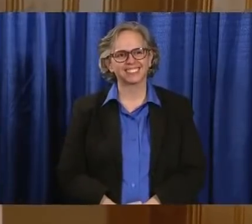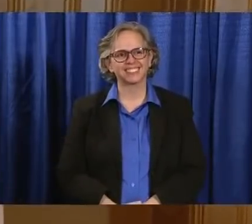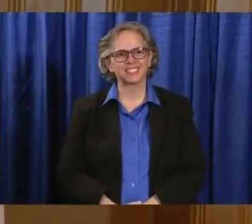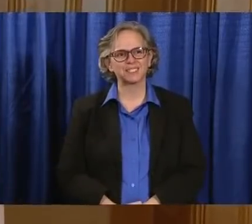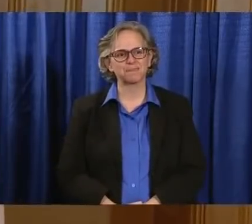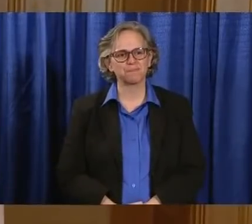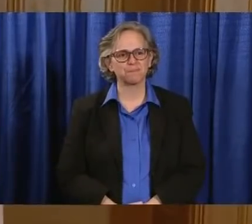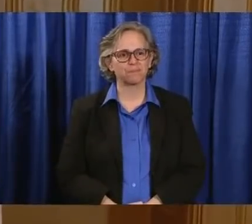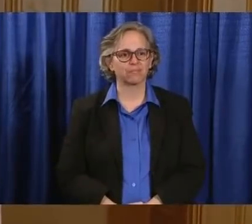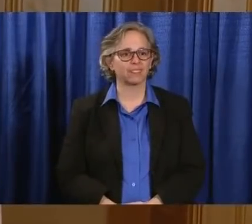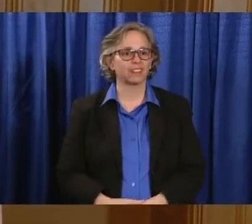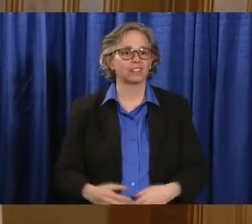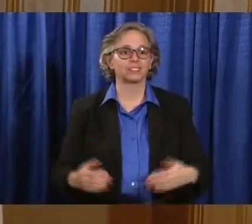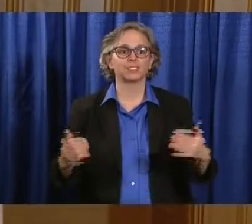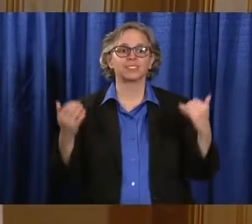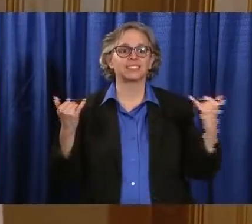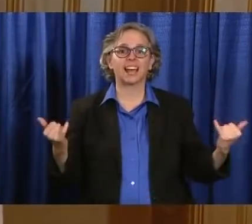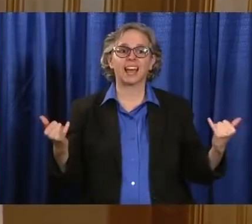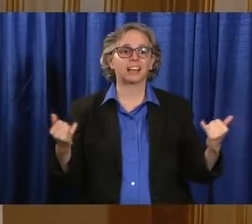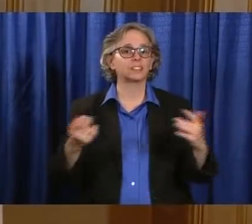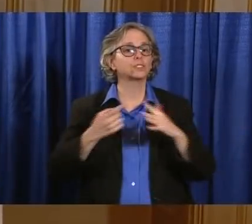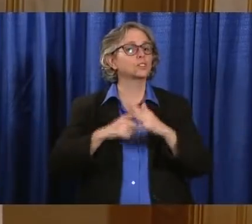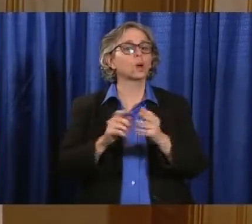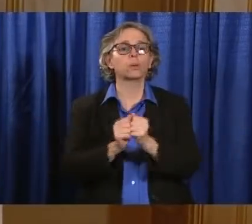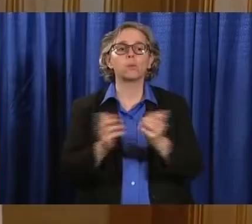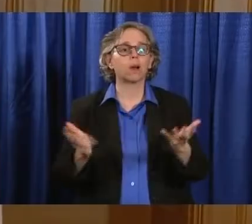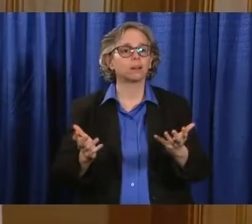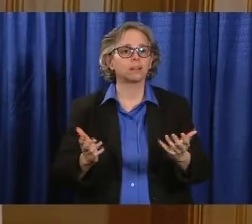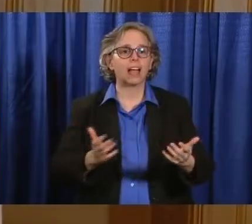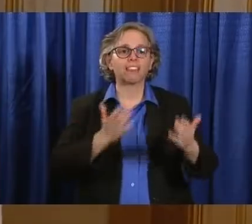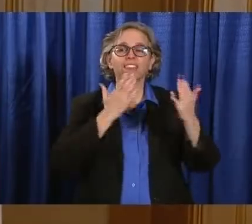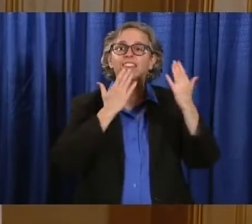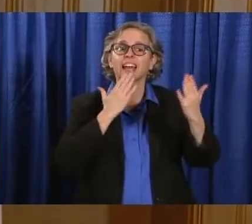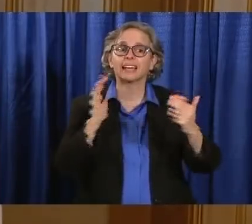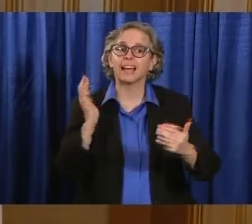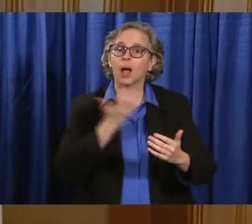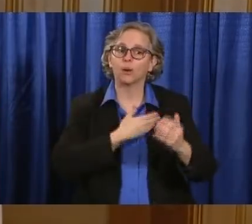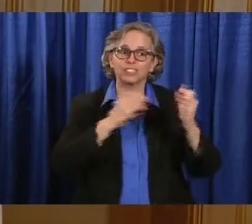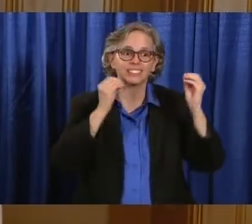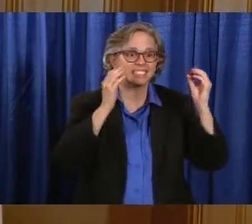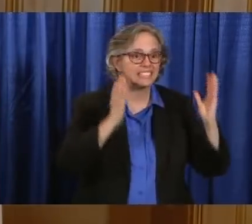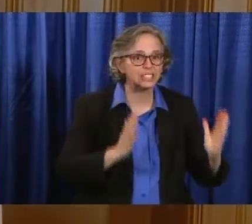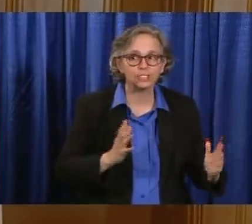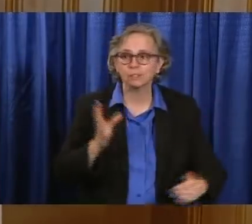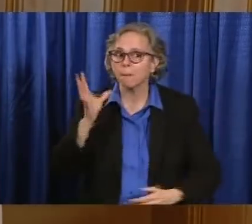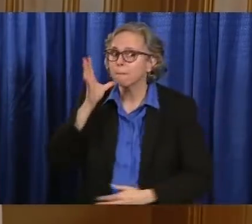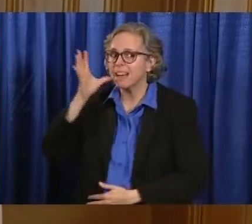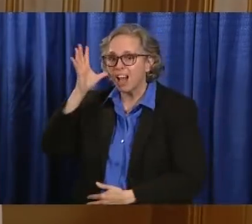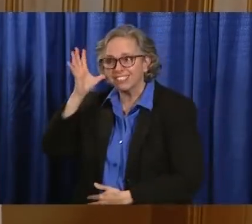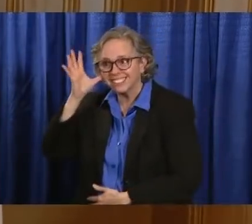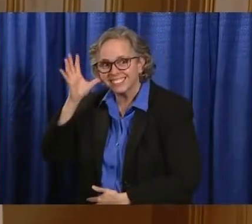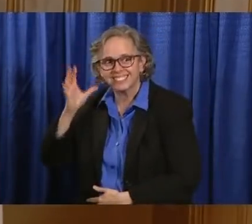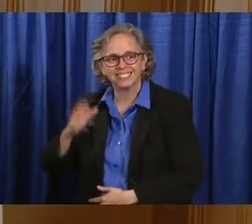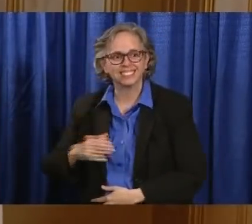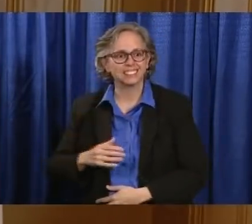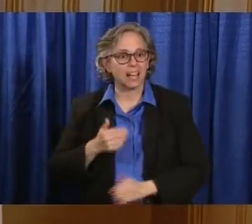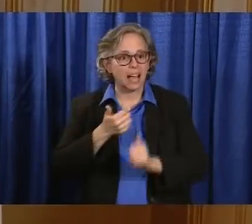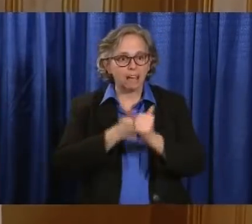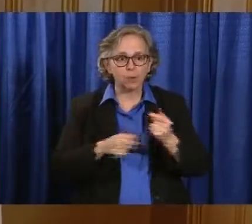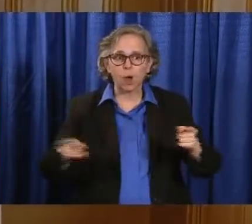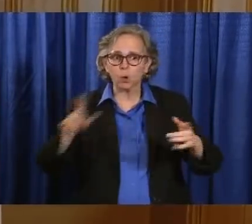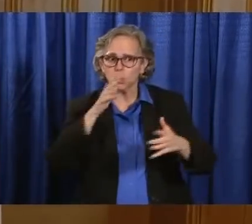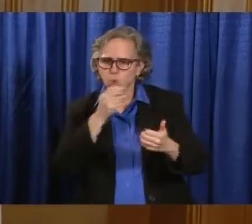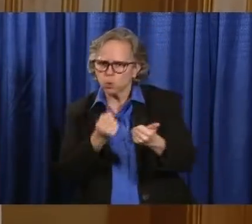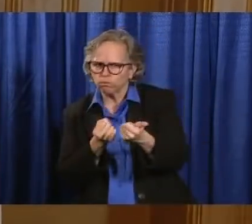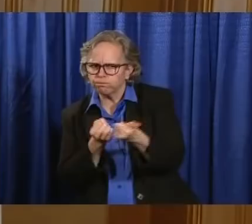Today we want to start off by thanking our teachers, our administrators, the parents, and everyone who is helping the